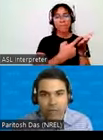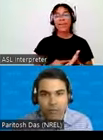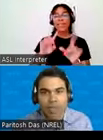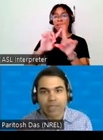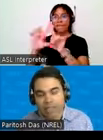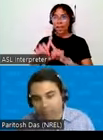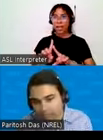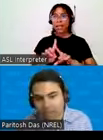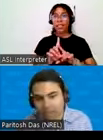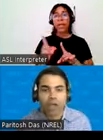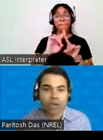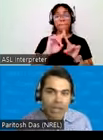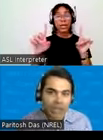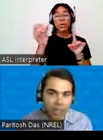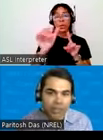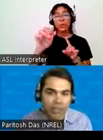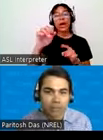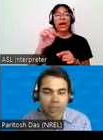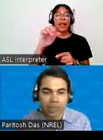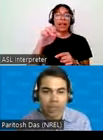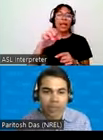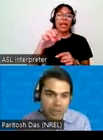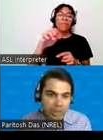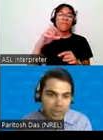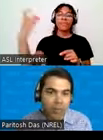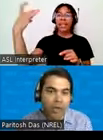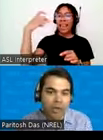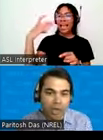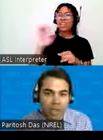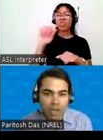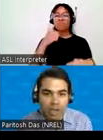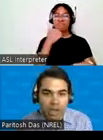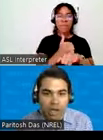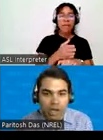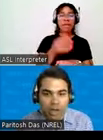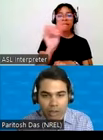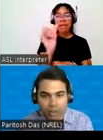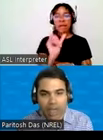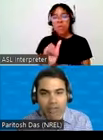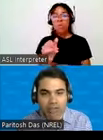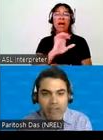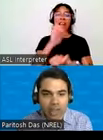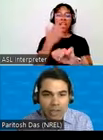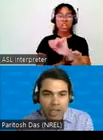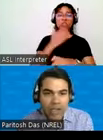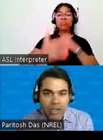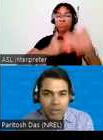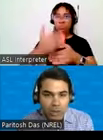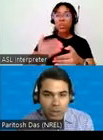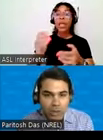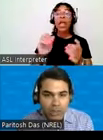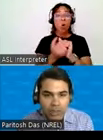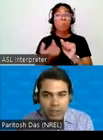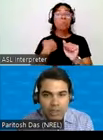a lot of electricity demand and how demand impacts are being considered or modeled in our analysis.